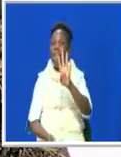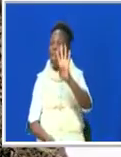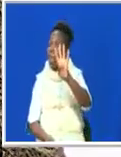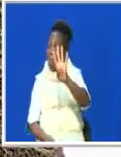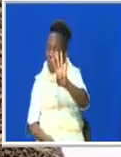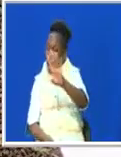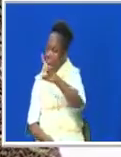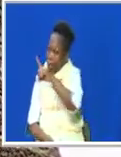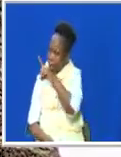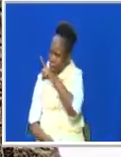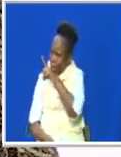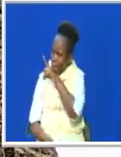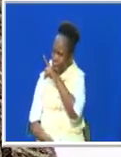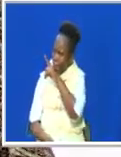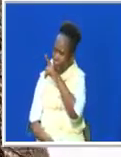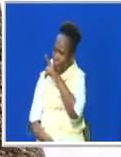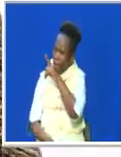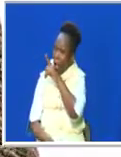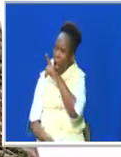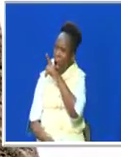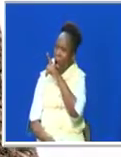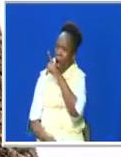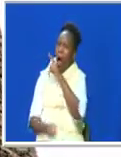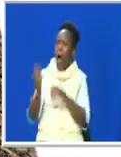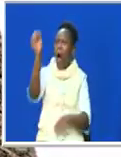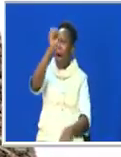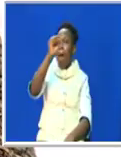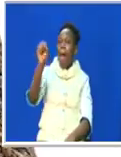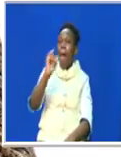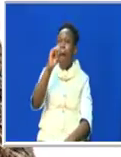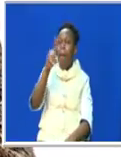They are of different sizes.